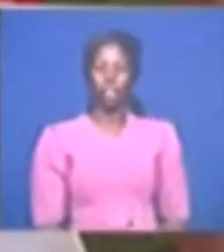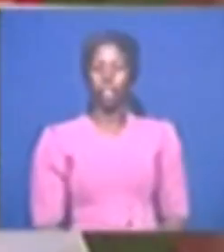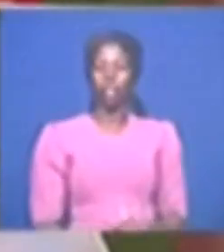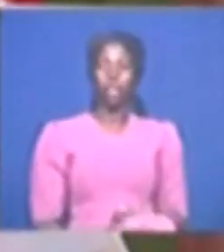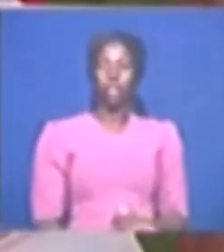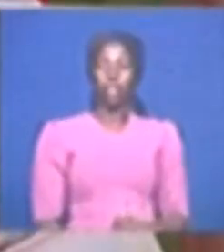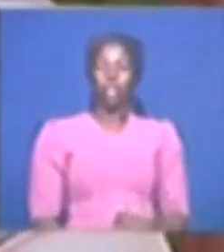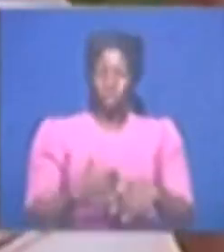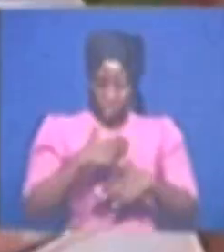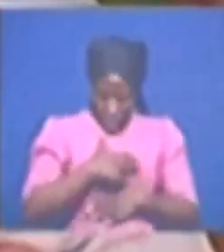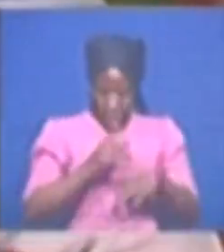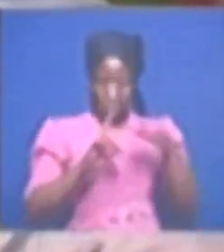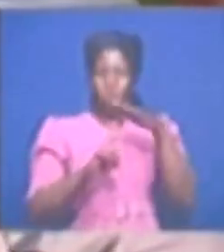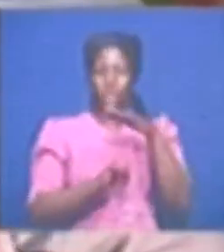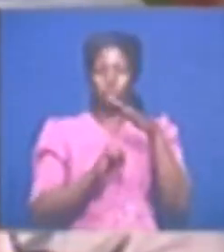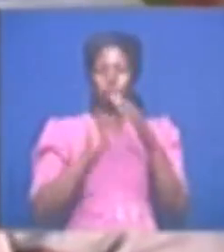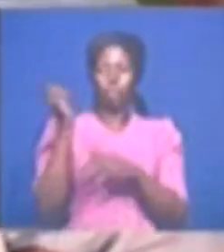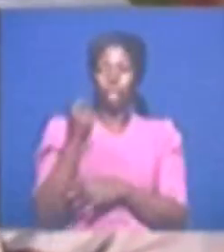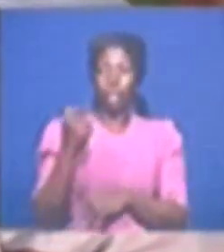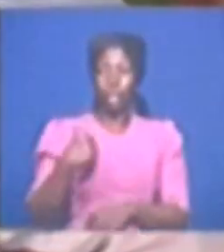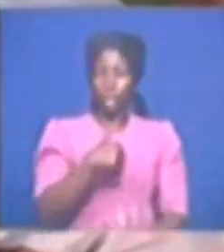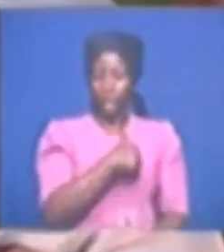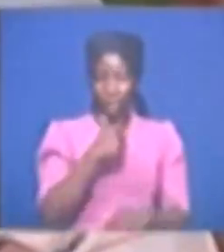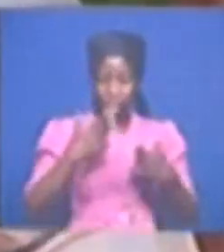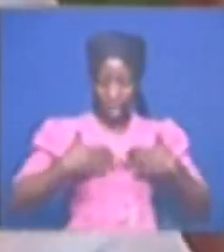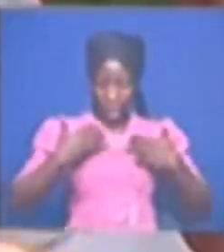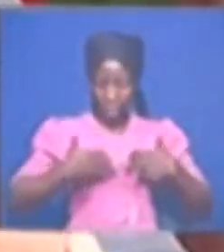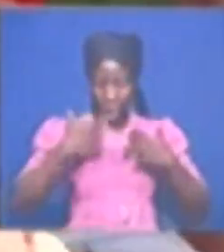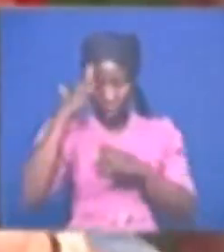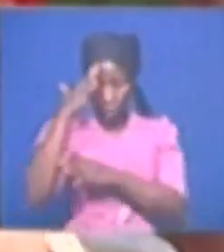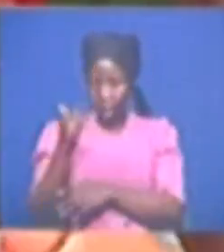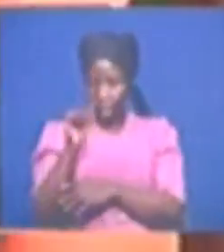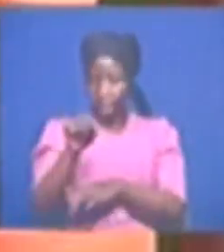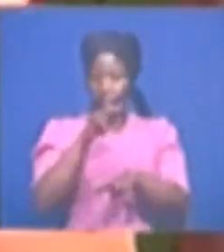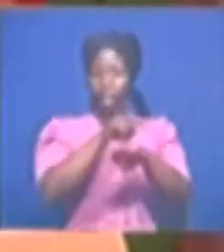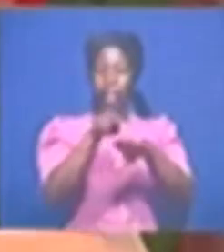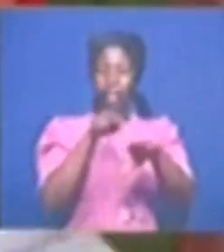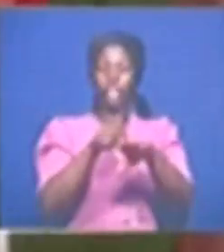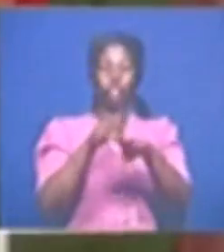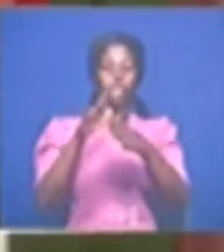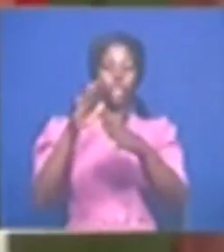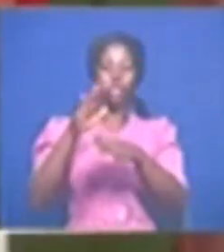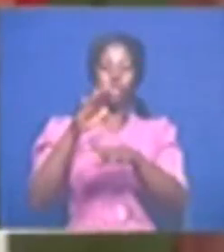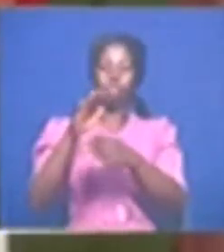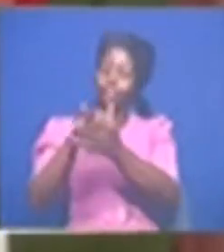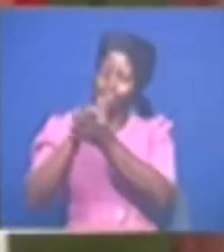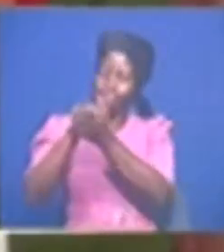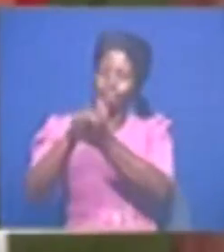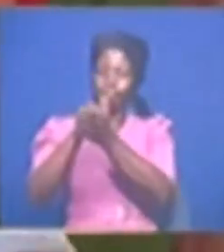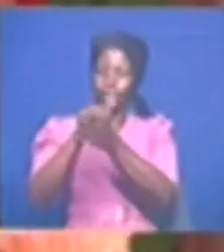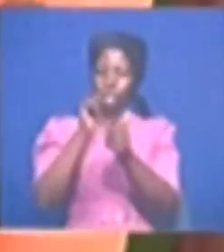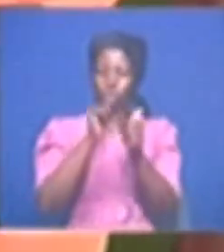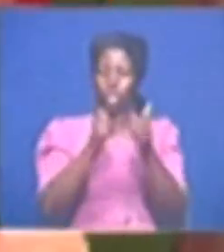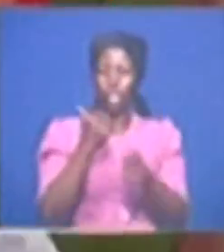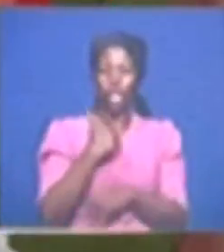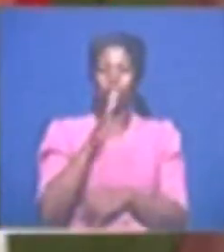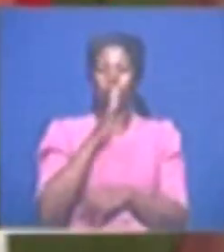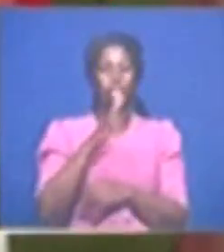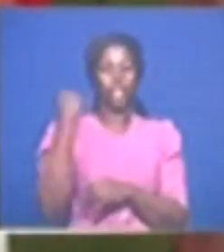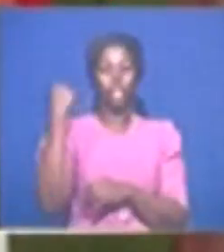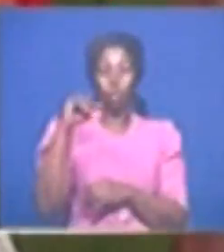Mheshimiwa Naibu Rais, tumefurahi kwa sababu hii national handshake ambayo imekuwa golden